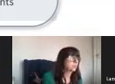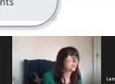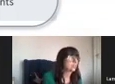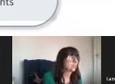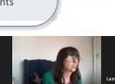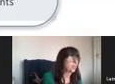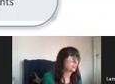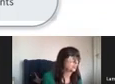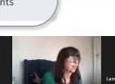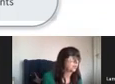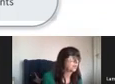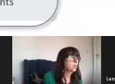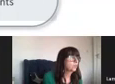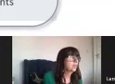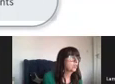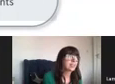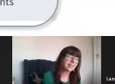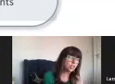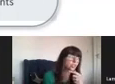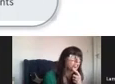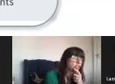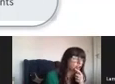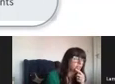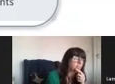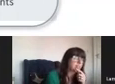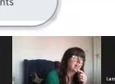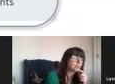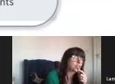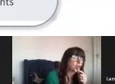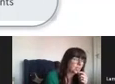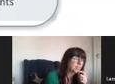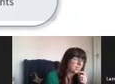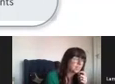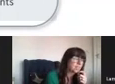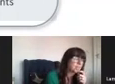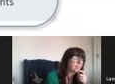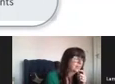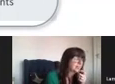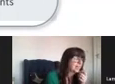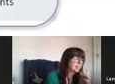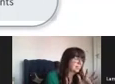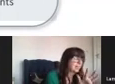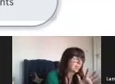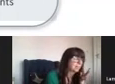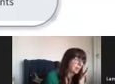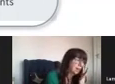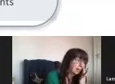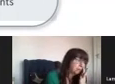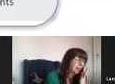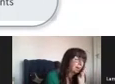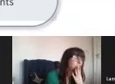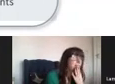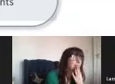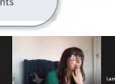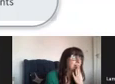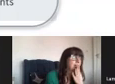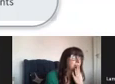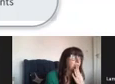the moment, so we have to look elsewhere. I did look to Scotland. Now, Scotland, fantastic,